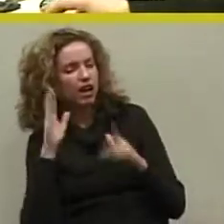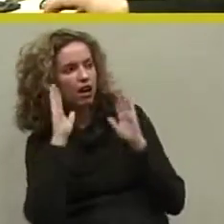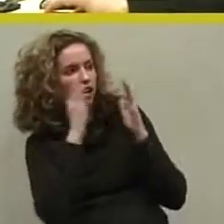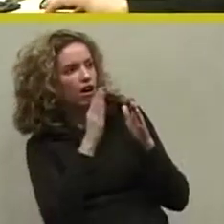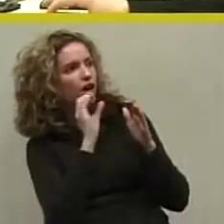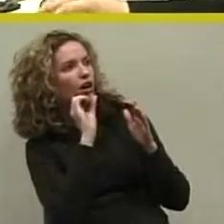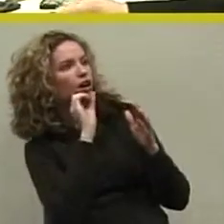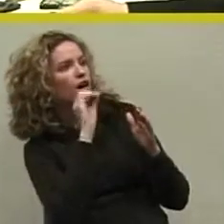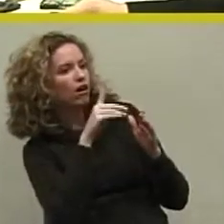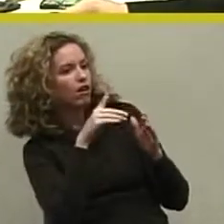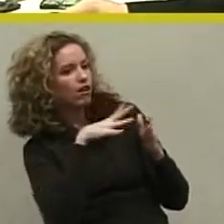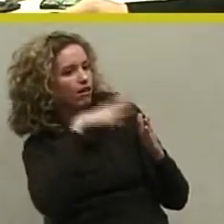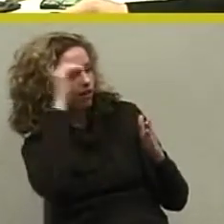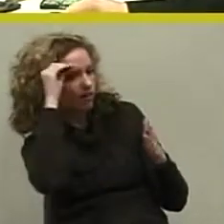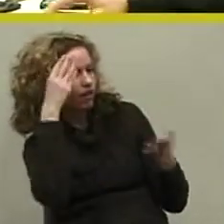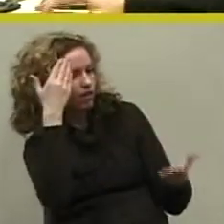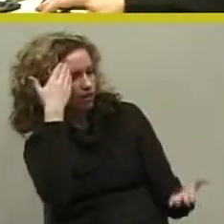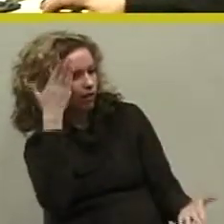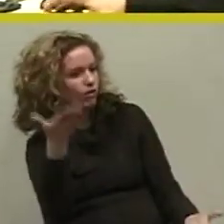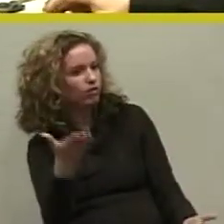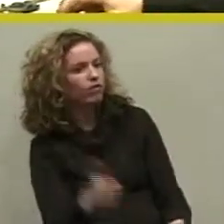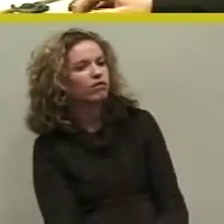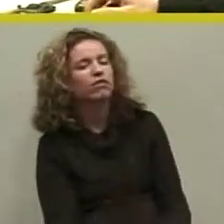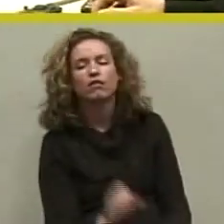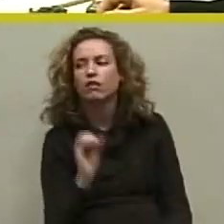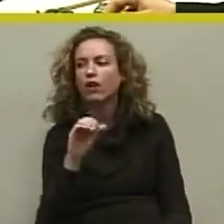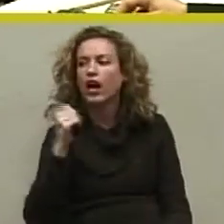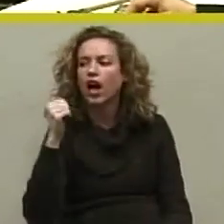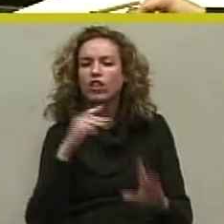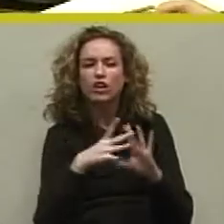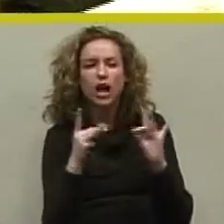Okay. All right. Other comments?